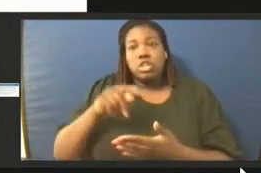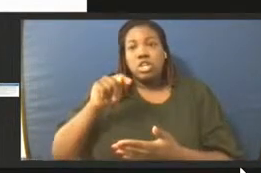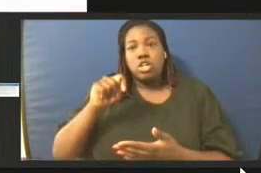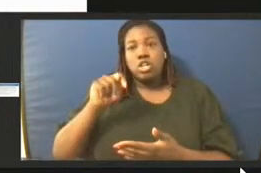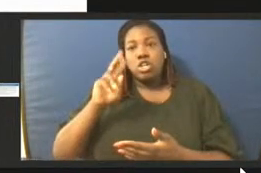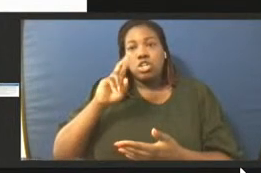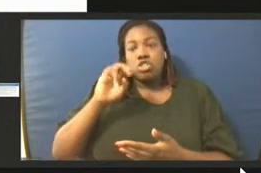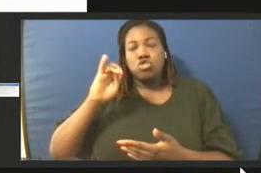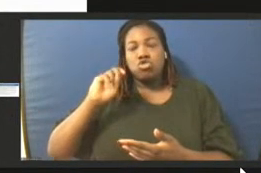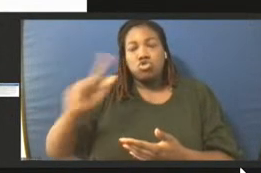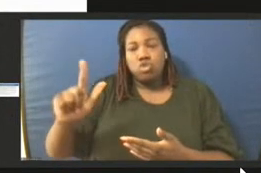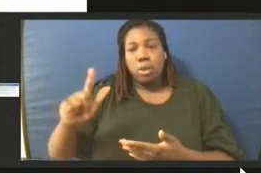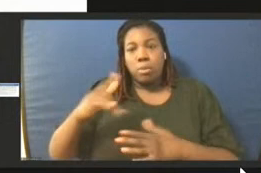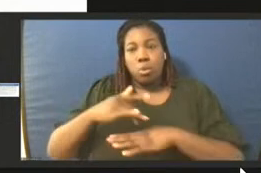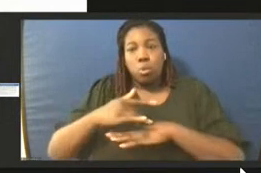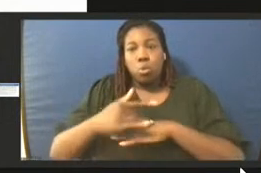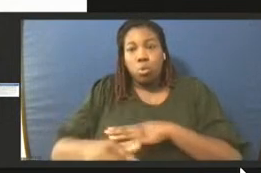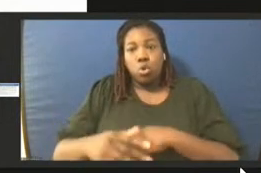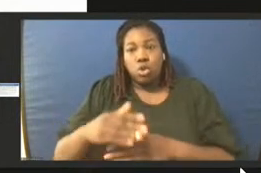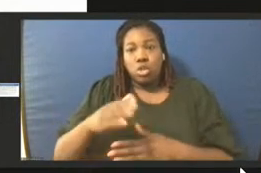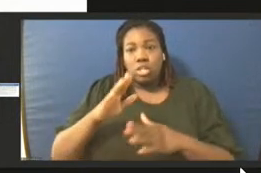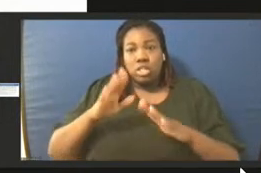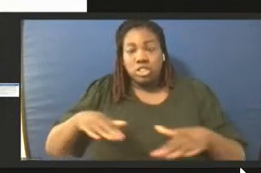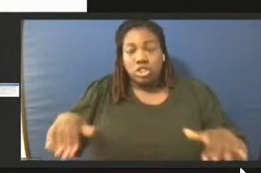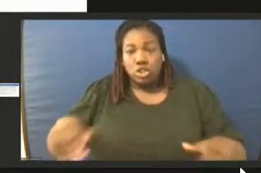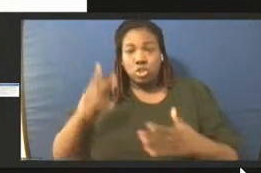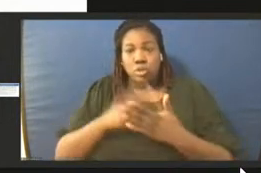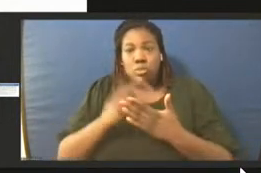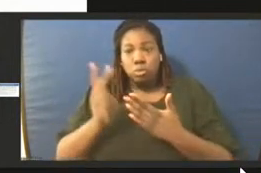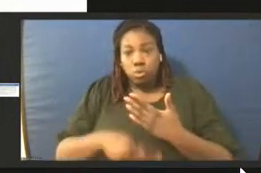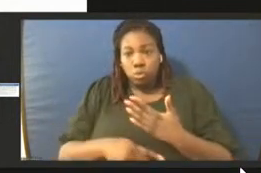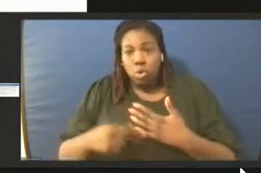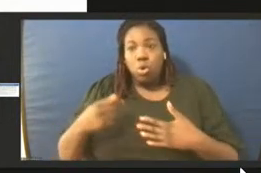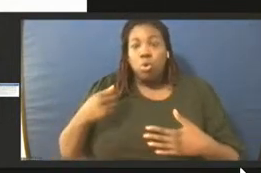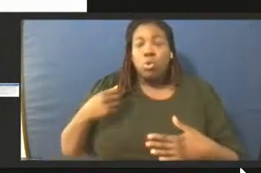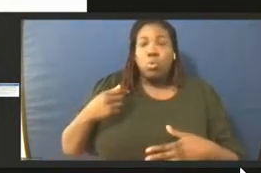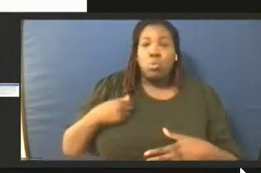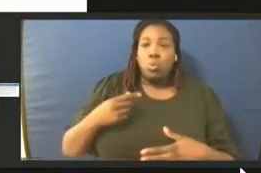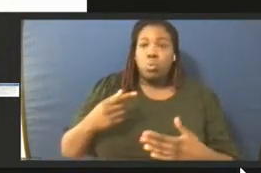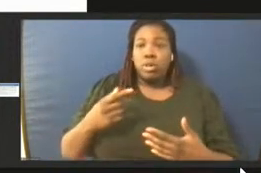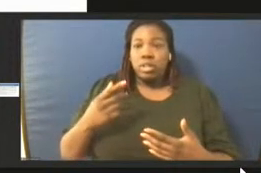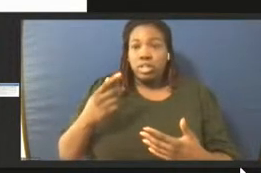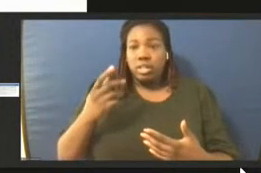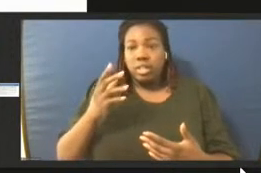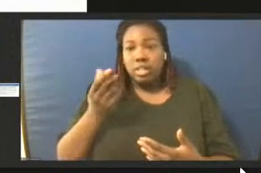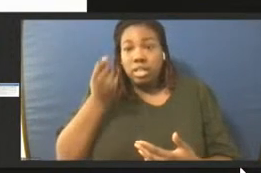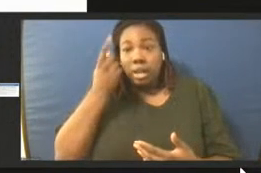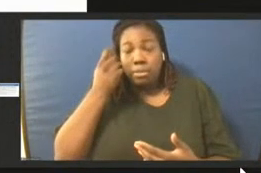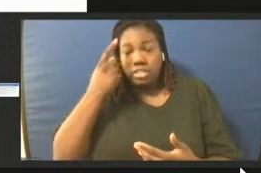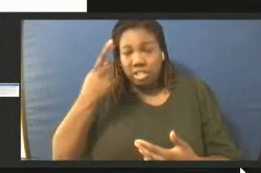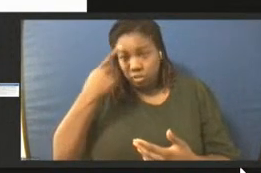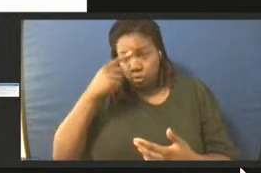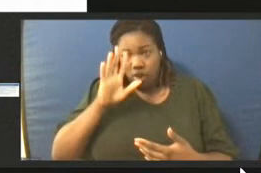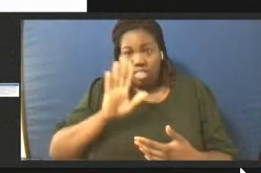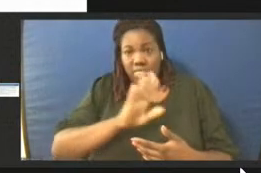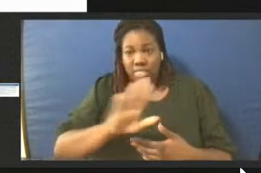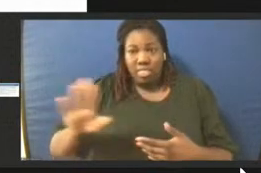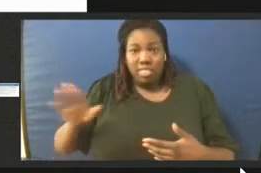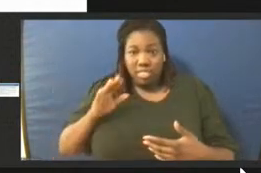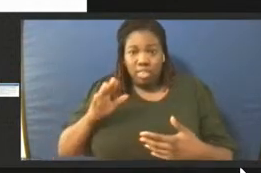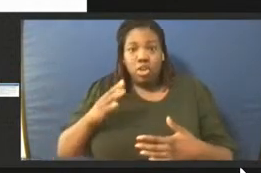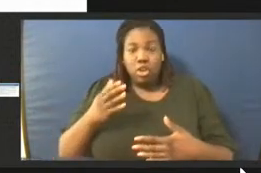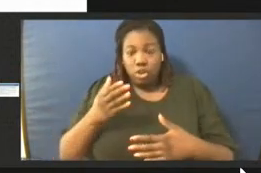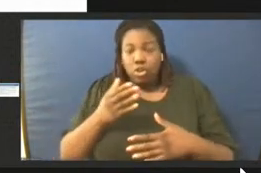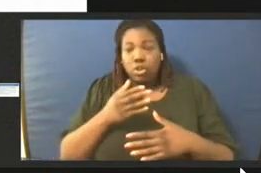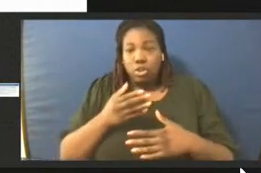programs with culturally and linguistically competencies needed for their well-being, really looking at the needs of the Native